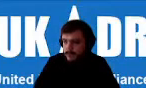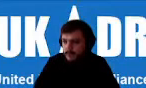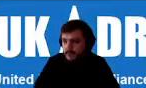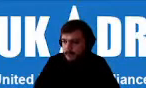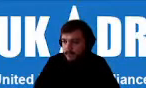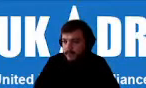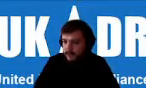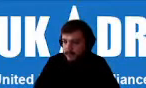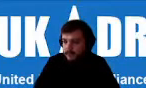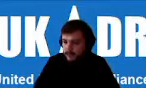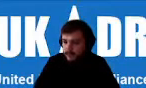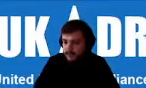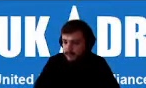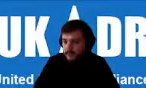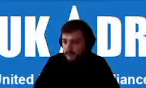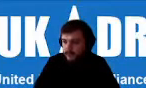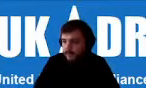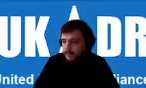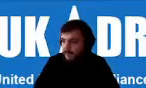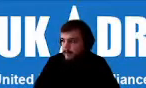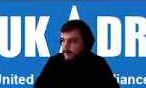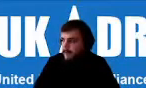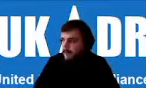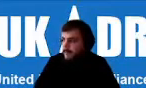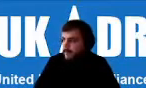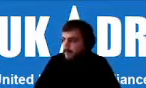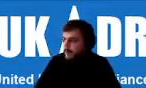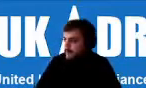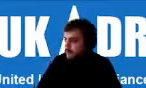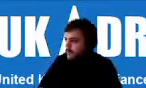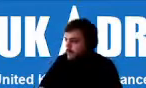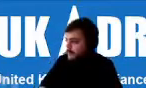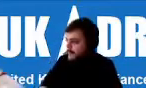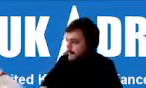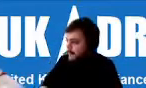worked was really wonderful. Thank you so much.